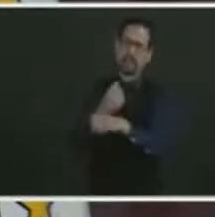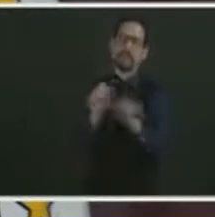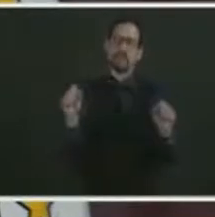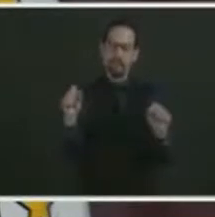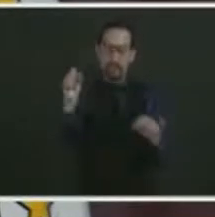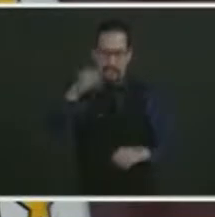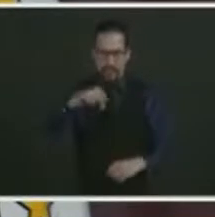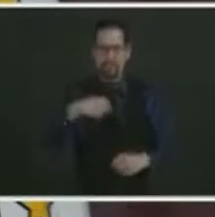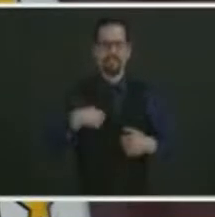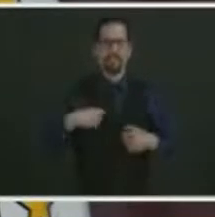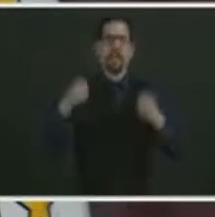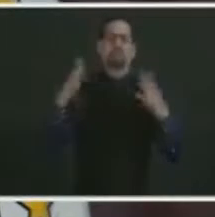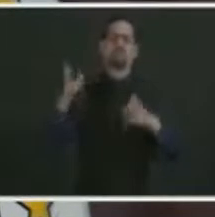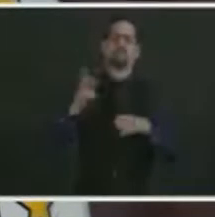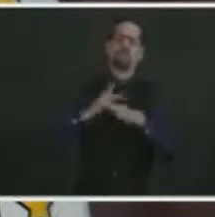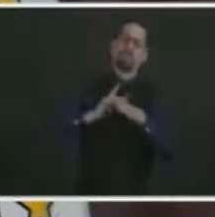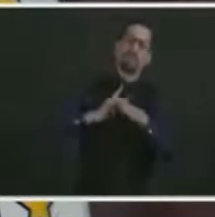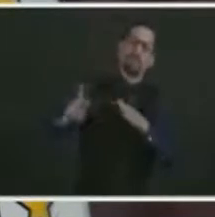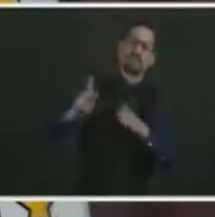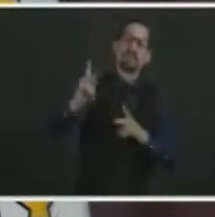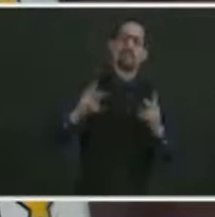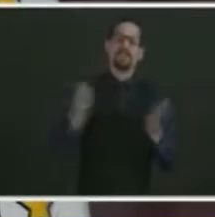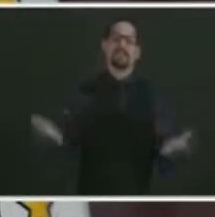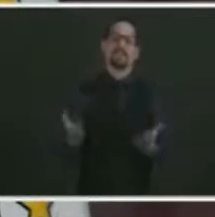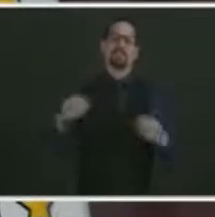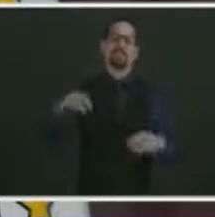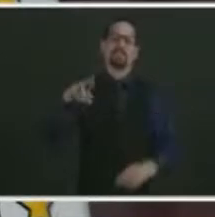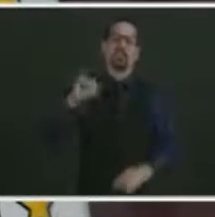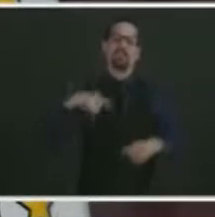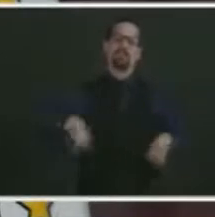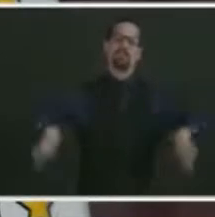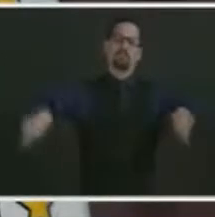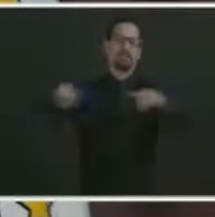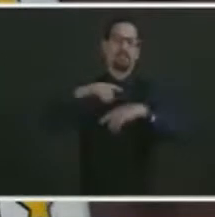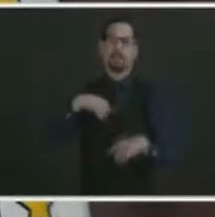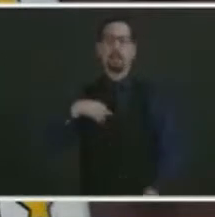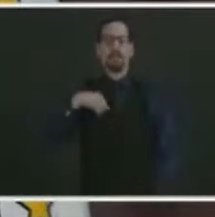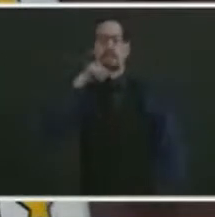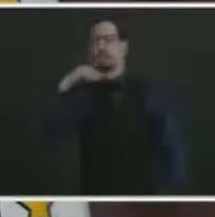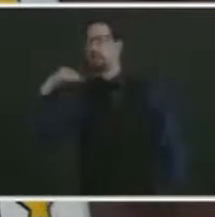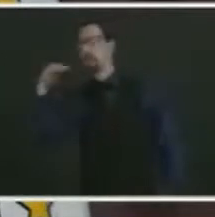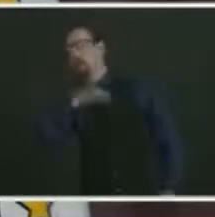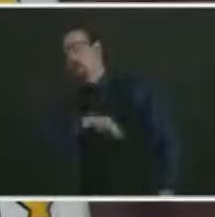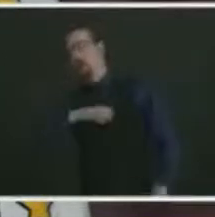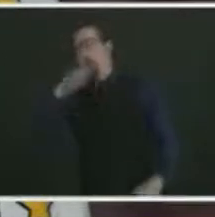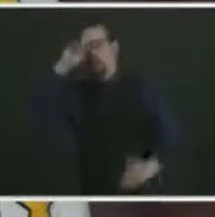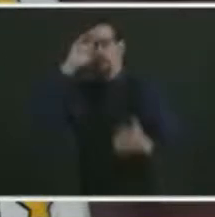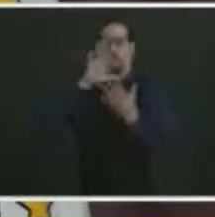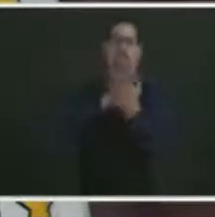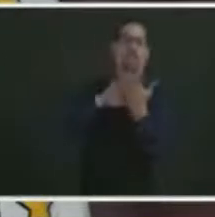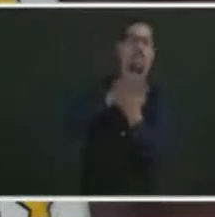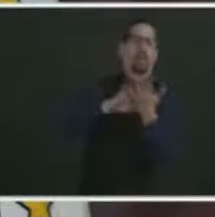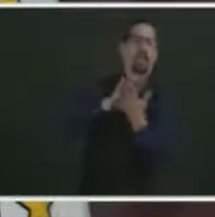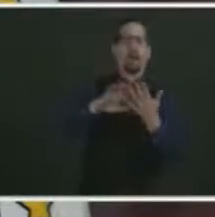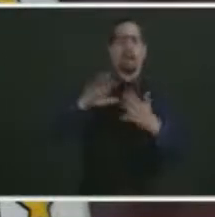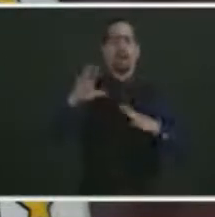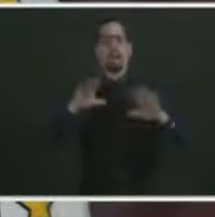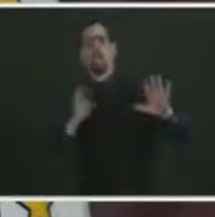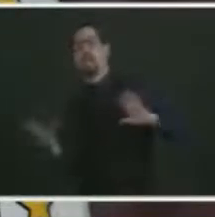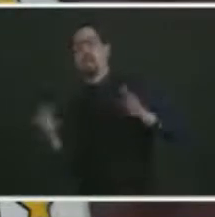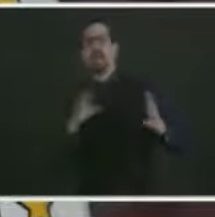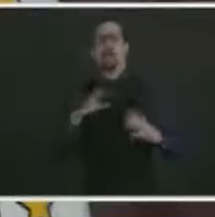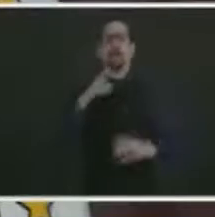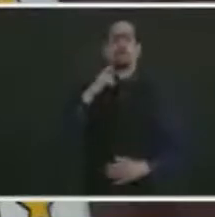who know what they're doing. It is true, I'm not going to lie and pretend that there aren't attacks being planned all